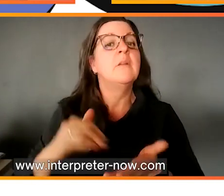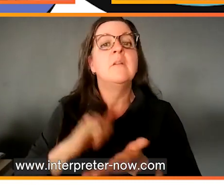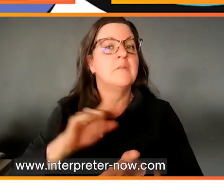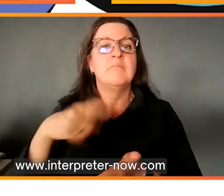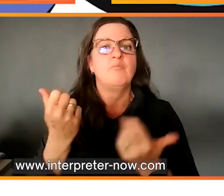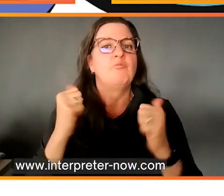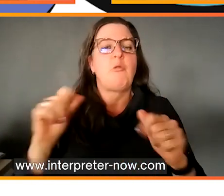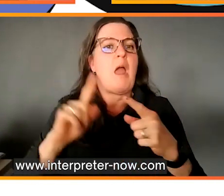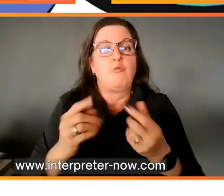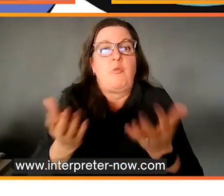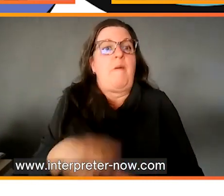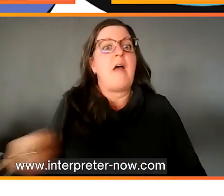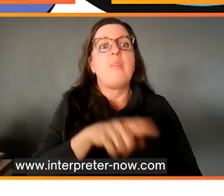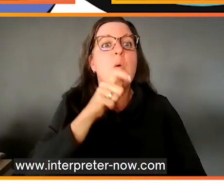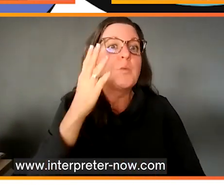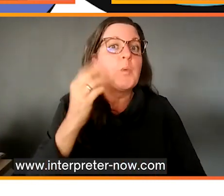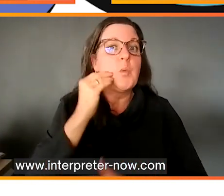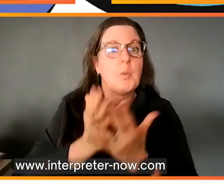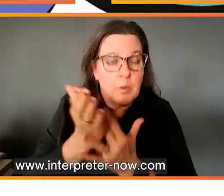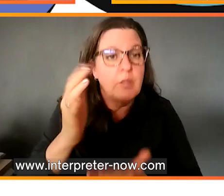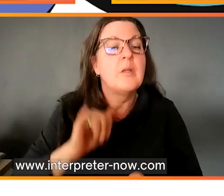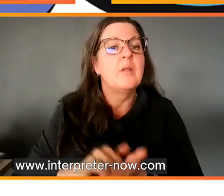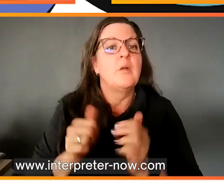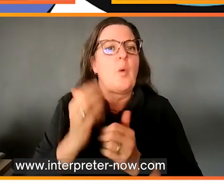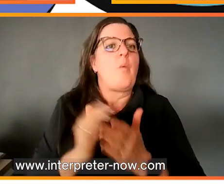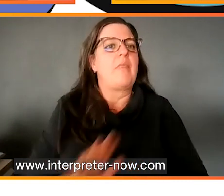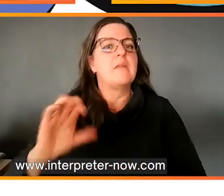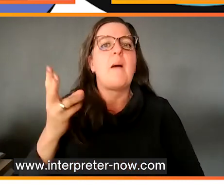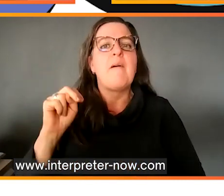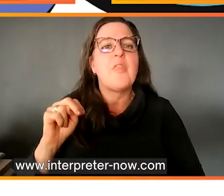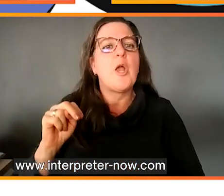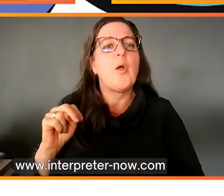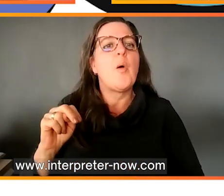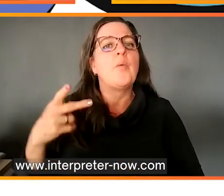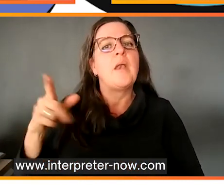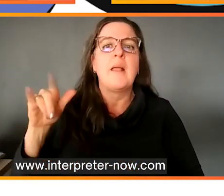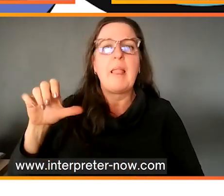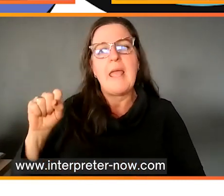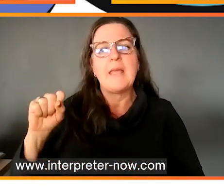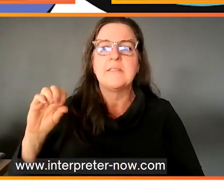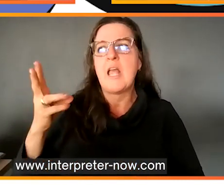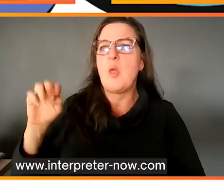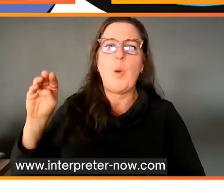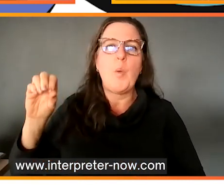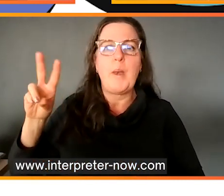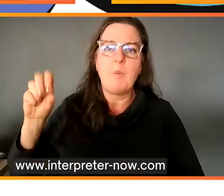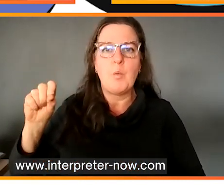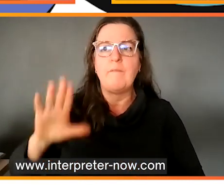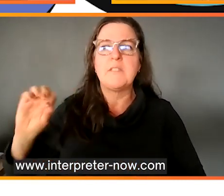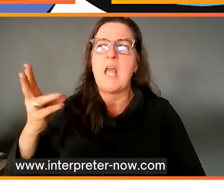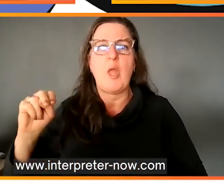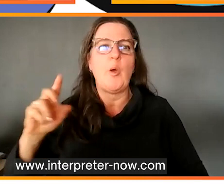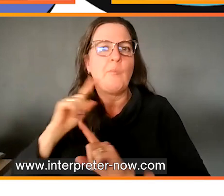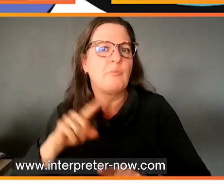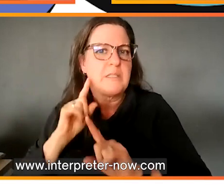Could I find the support? And then taking those four pieces and evaluating which one of those you want to